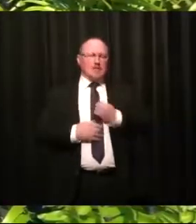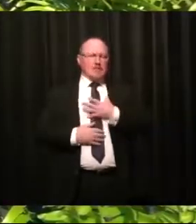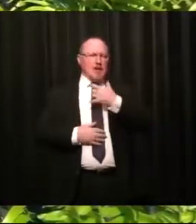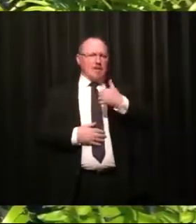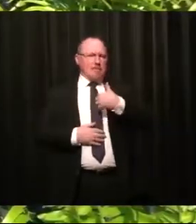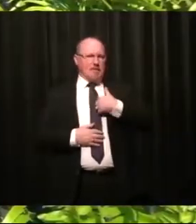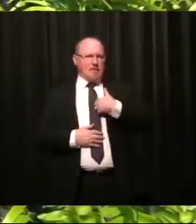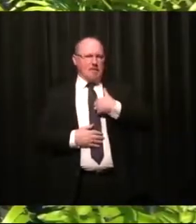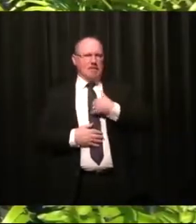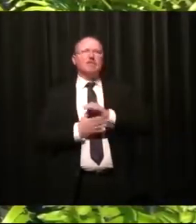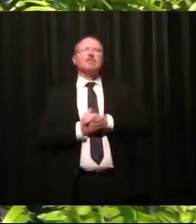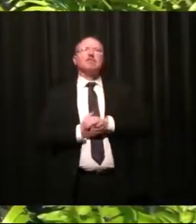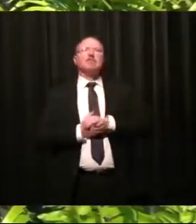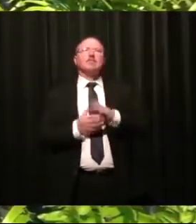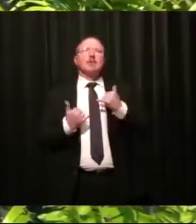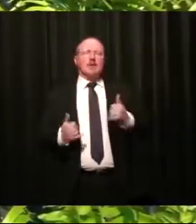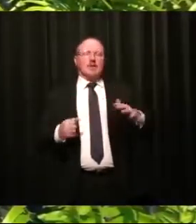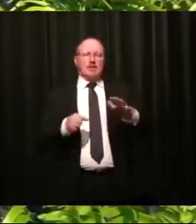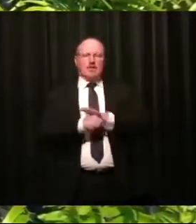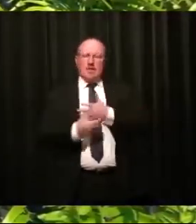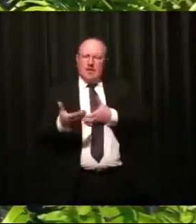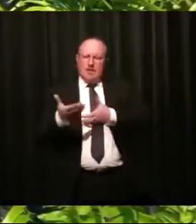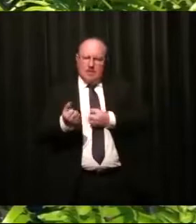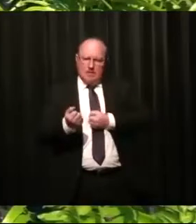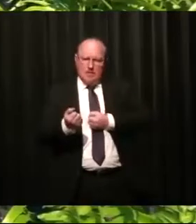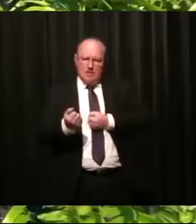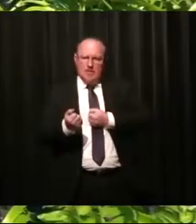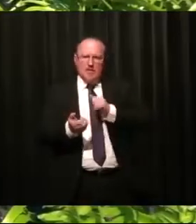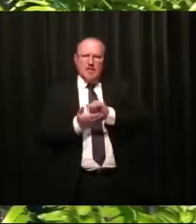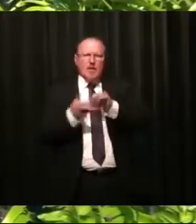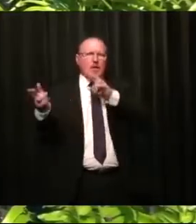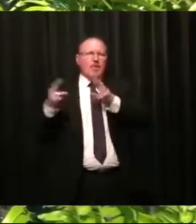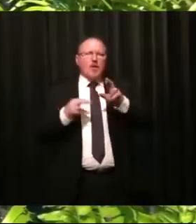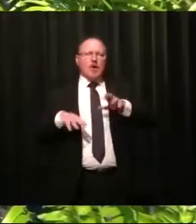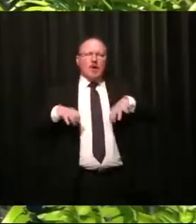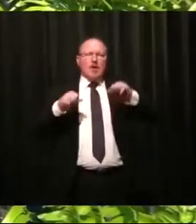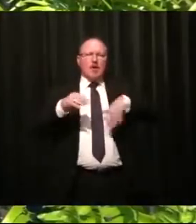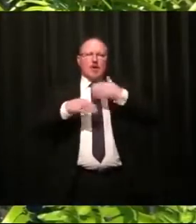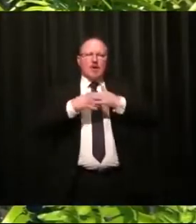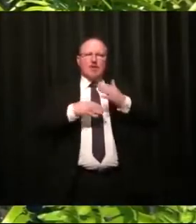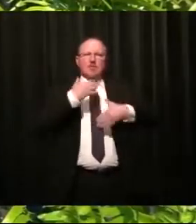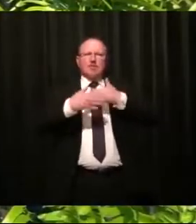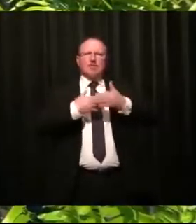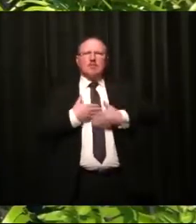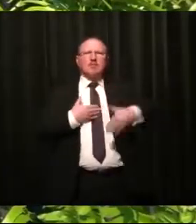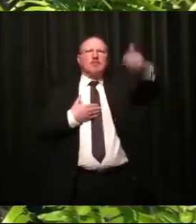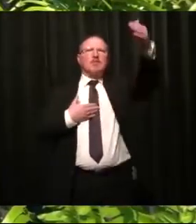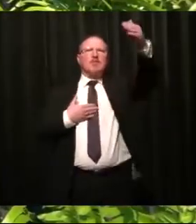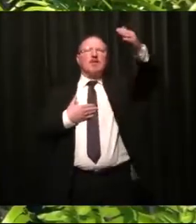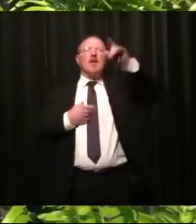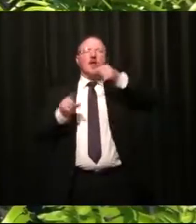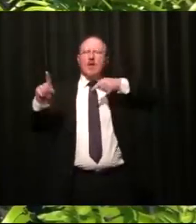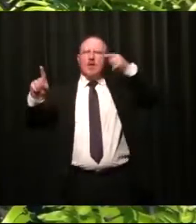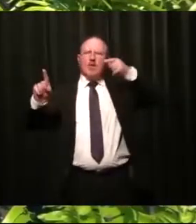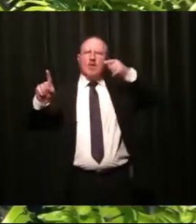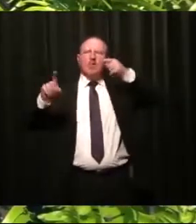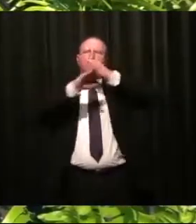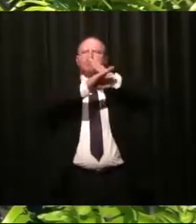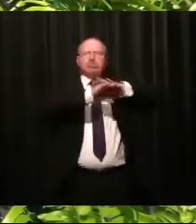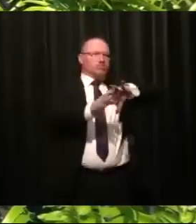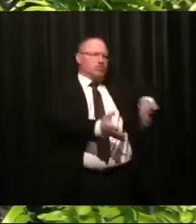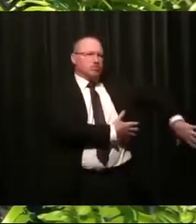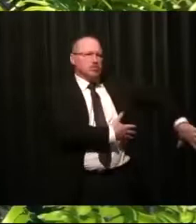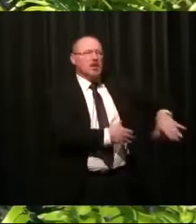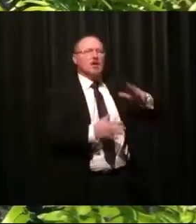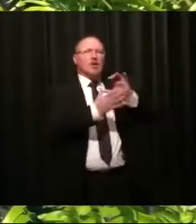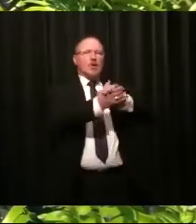and have inspired me. I am now fully confident you're ready to take on your next adventure and any obstacles that are in your